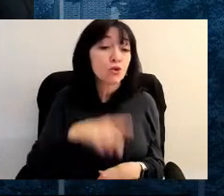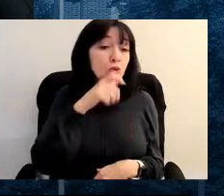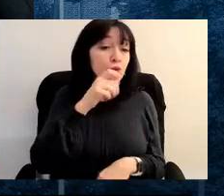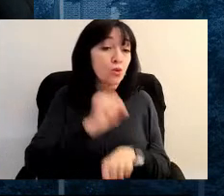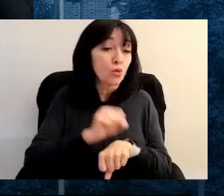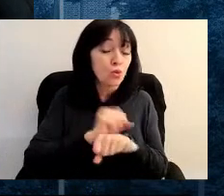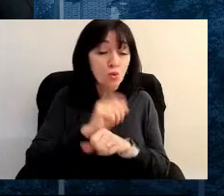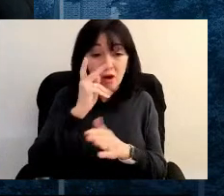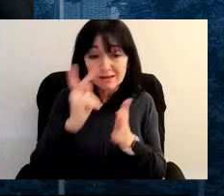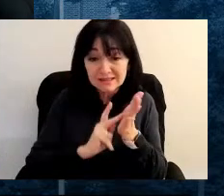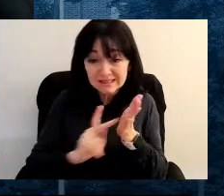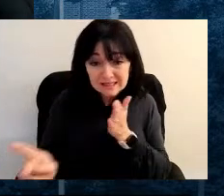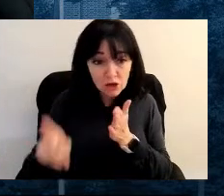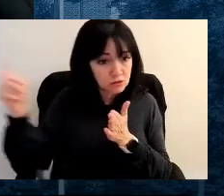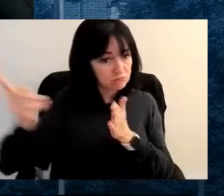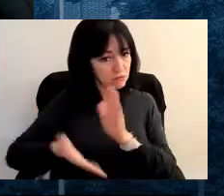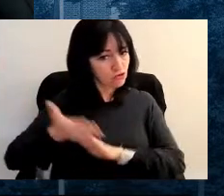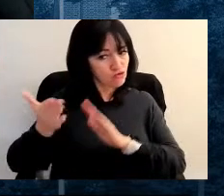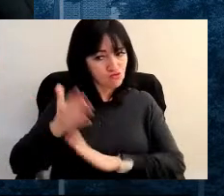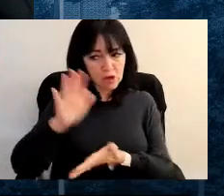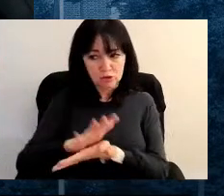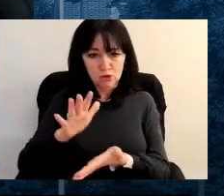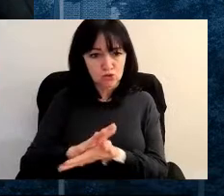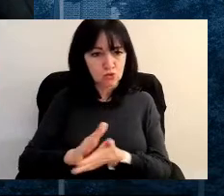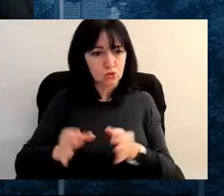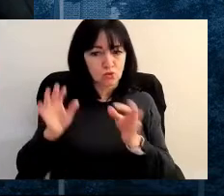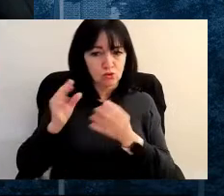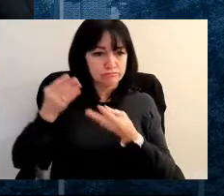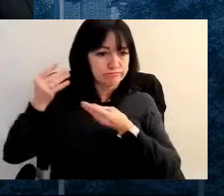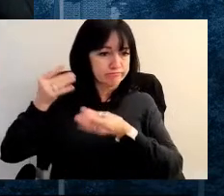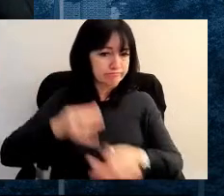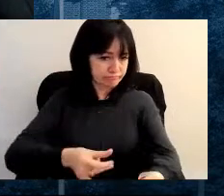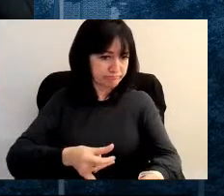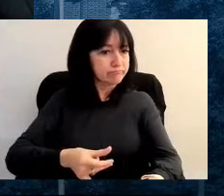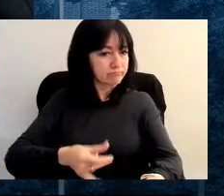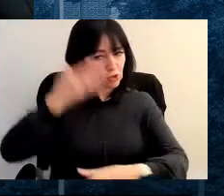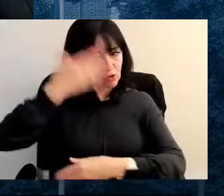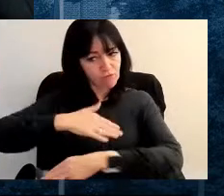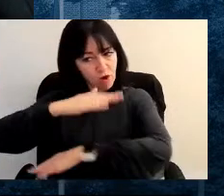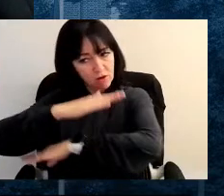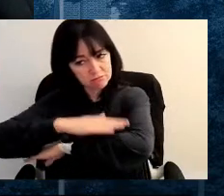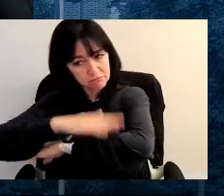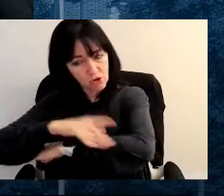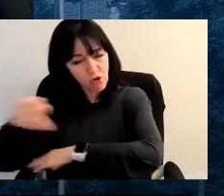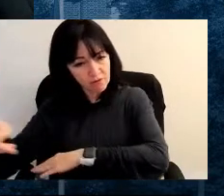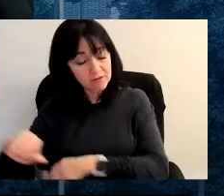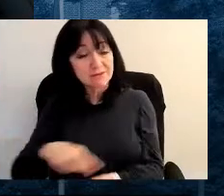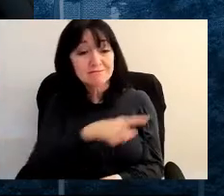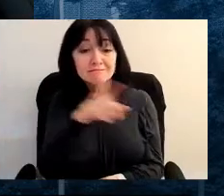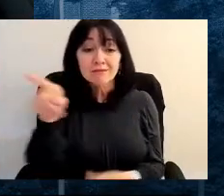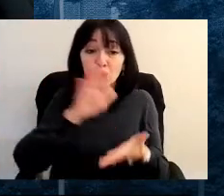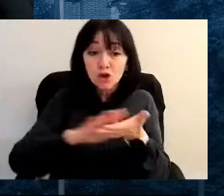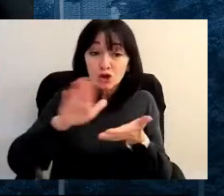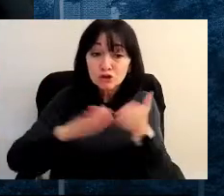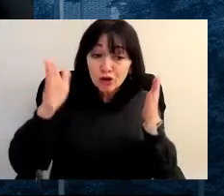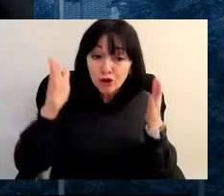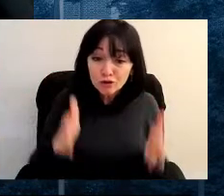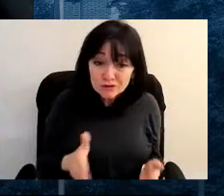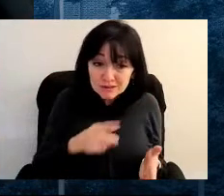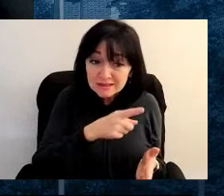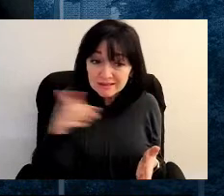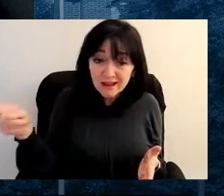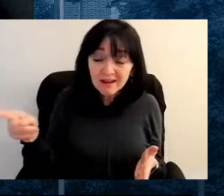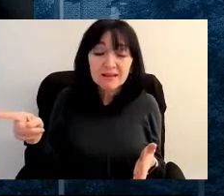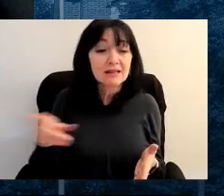who keep the schools running efficiently in the front offices and behind the scenes, for the custodians who keep the schools safely maintained, and